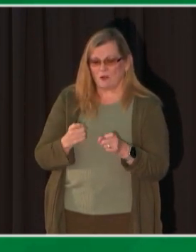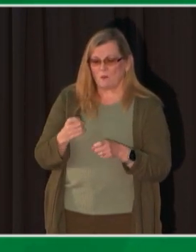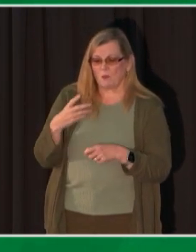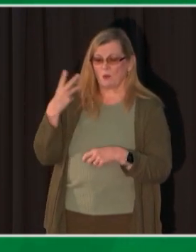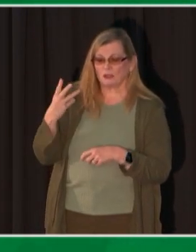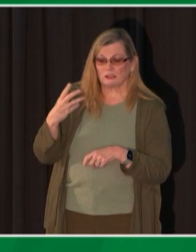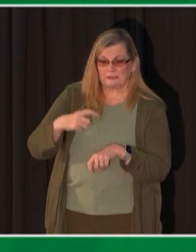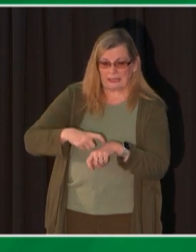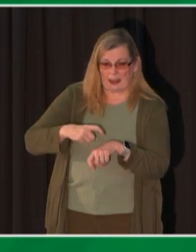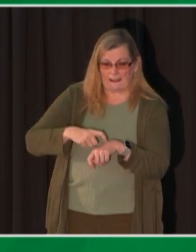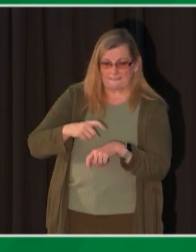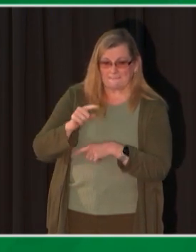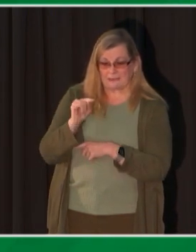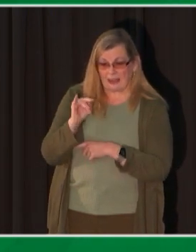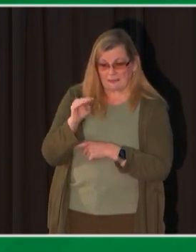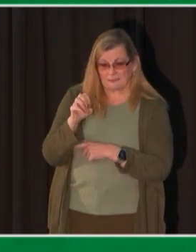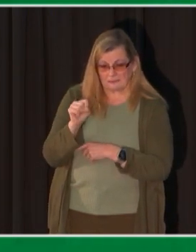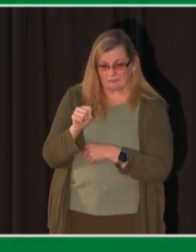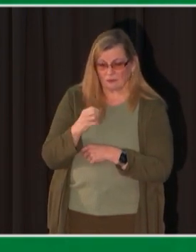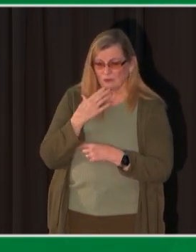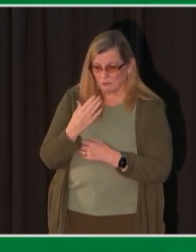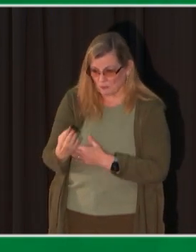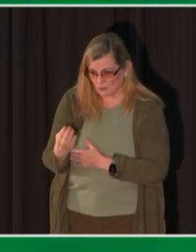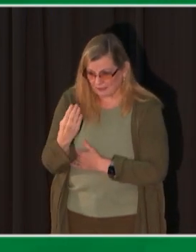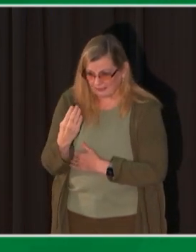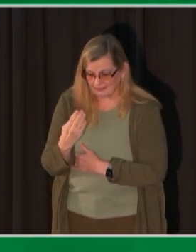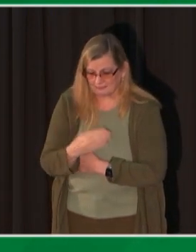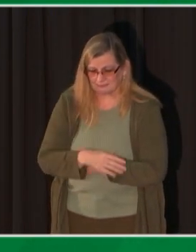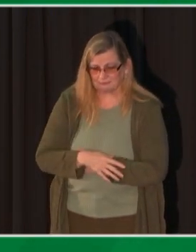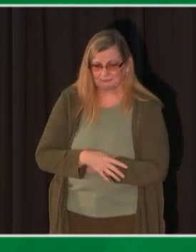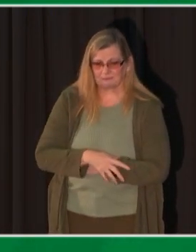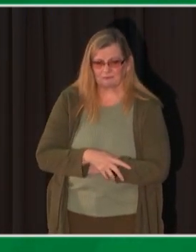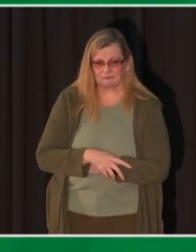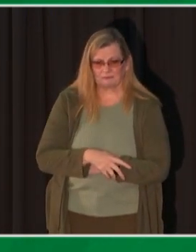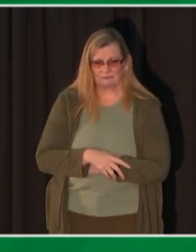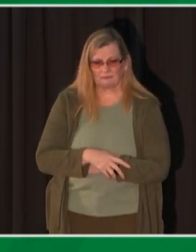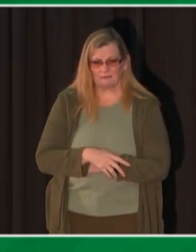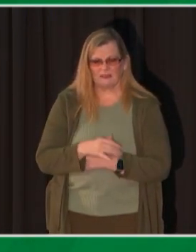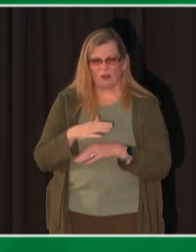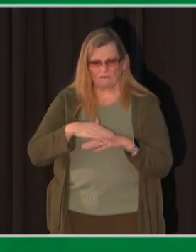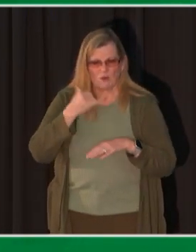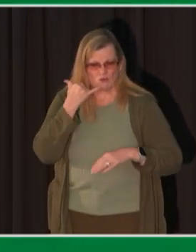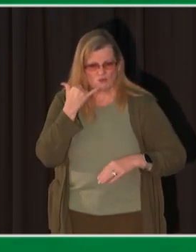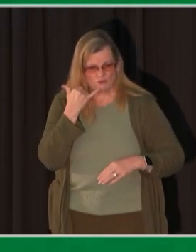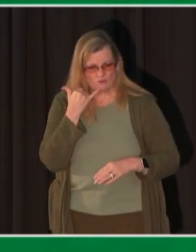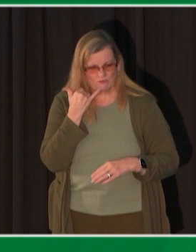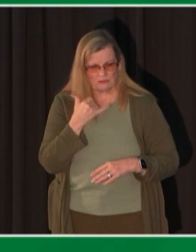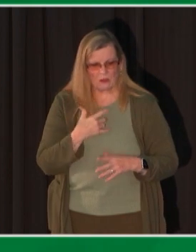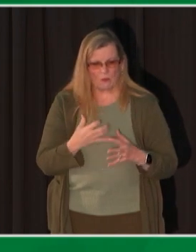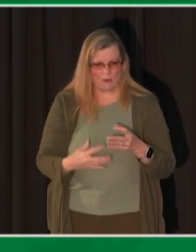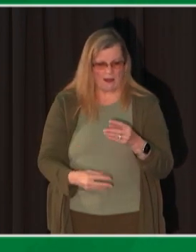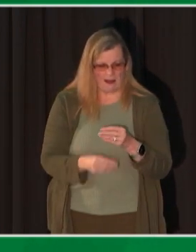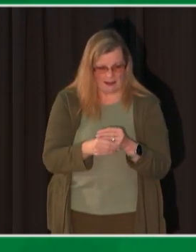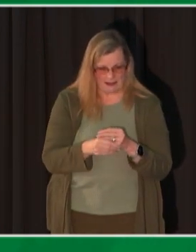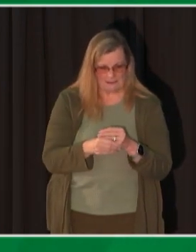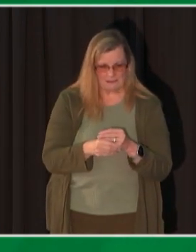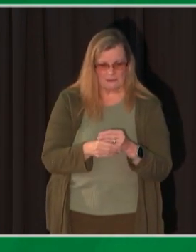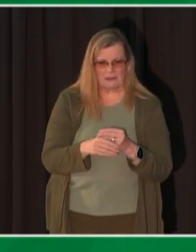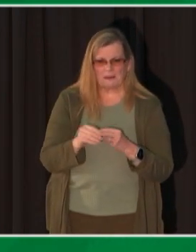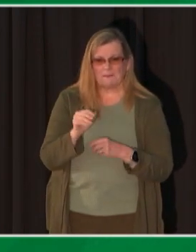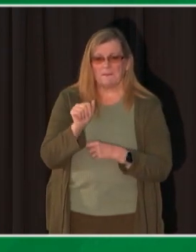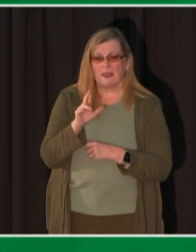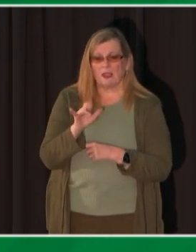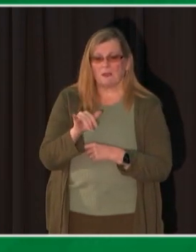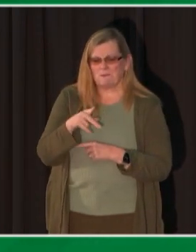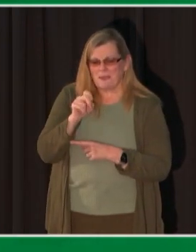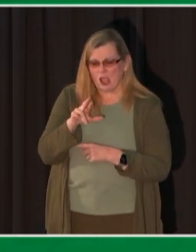Hi, good morning. Thanks for taking my questions. Just to hop off of Terry's question, I was just wondering if you were able to speak a little bit about the effectiveness